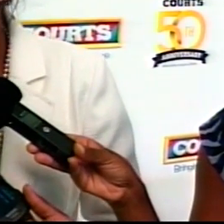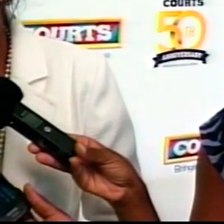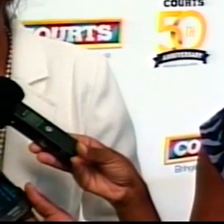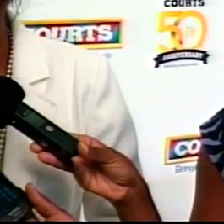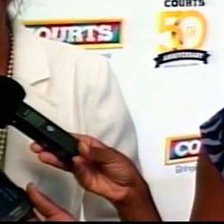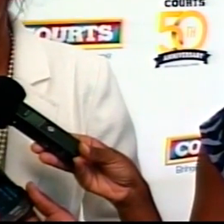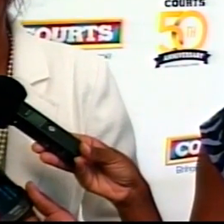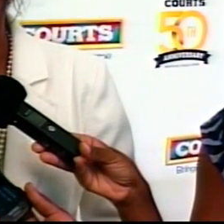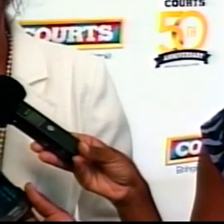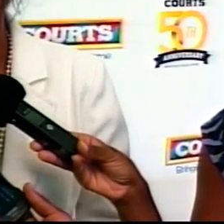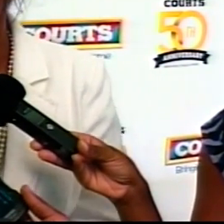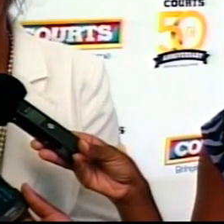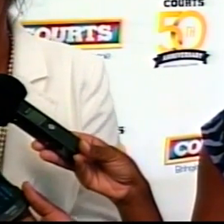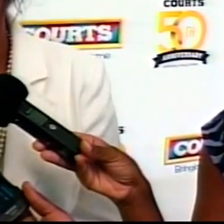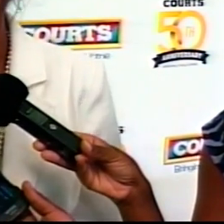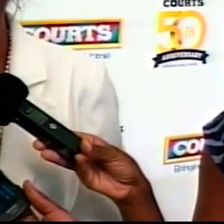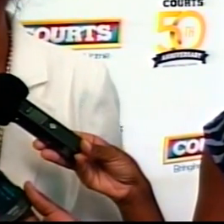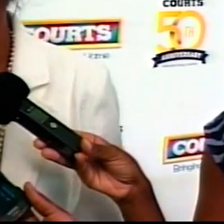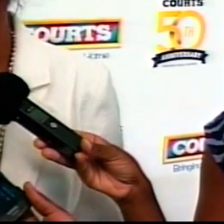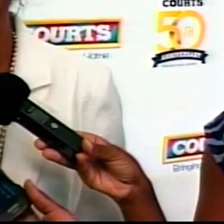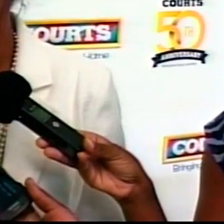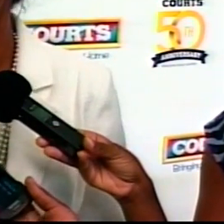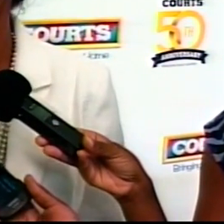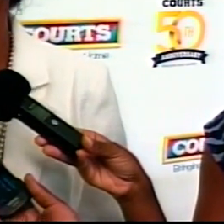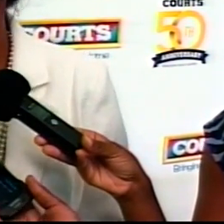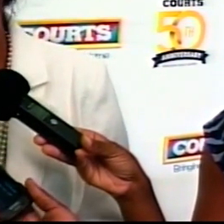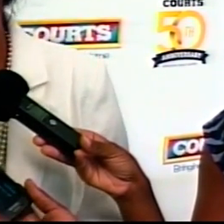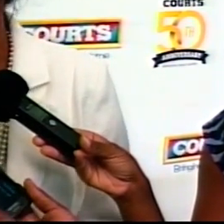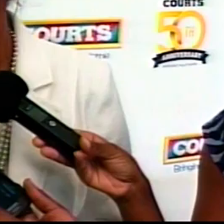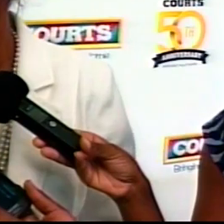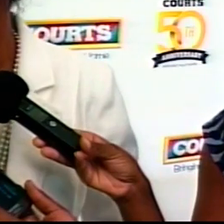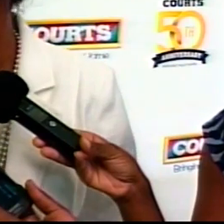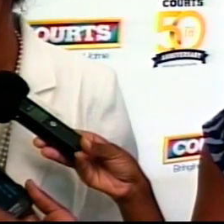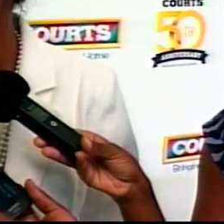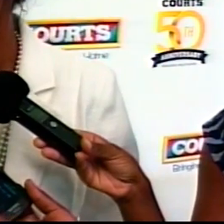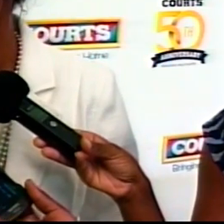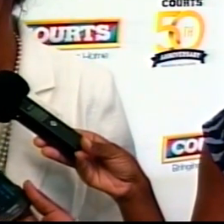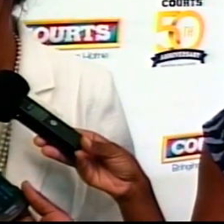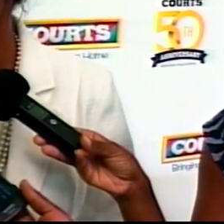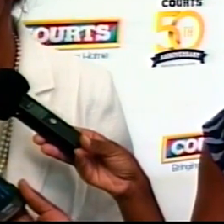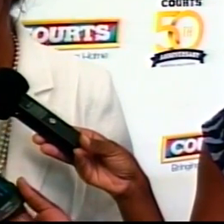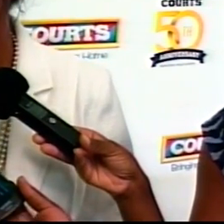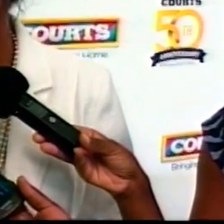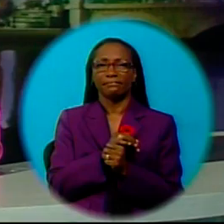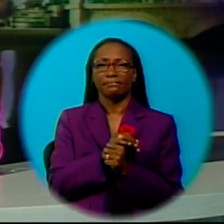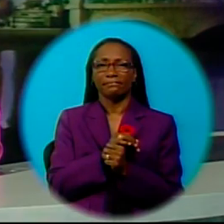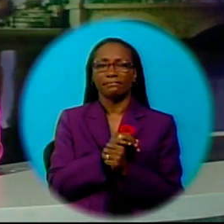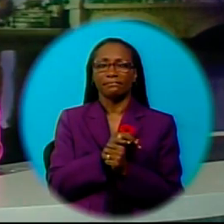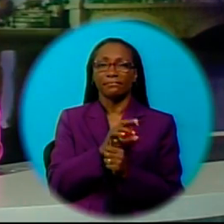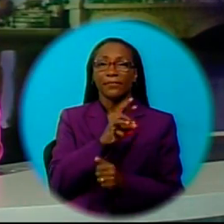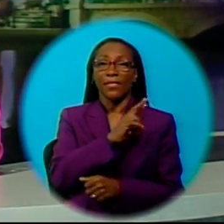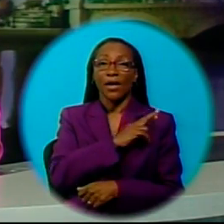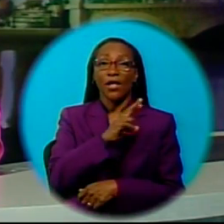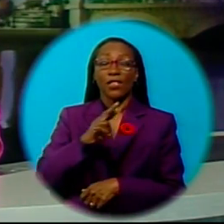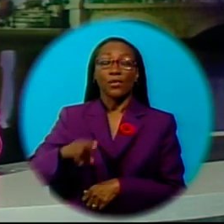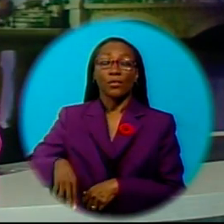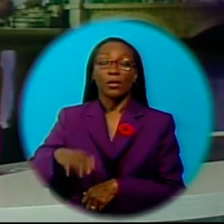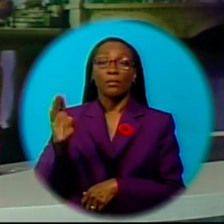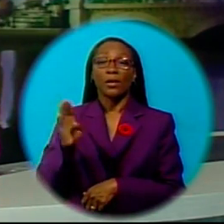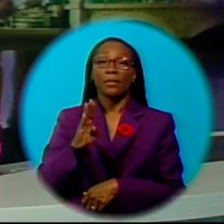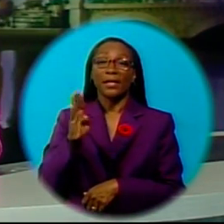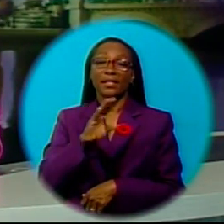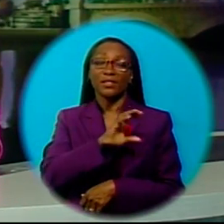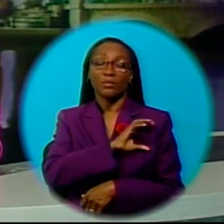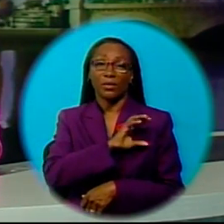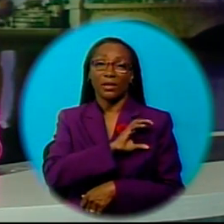It's a very good question. We've seen both increases in traffic, and we've been able to convert that traffic better. The Royal Barbados Police